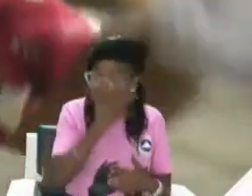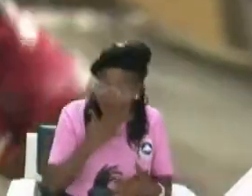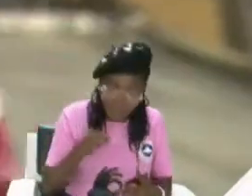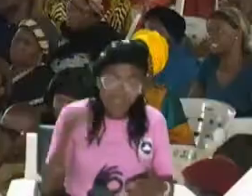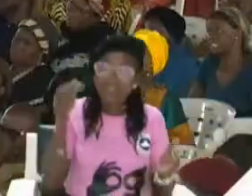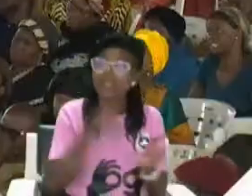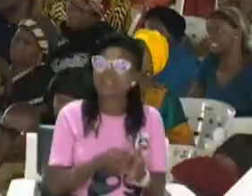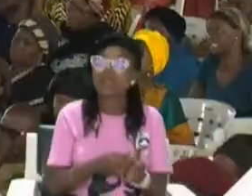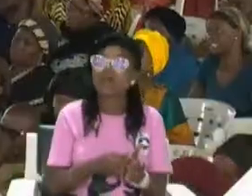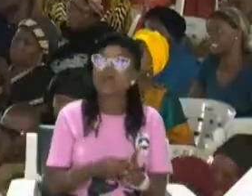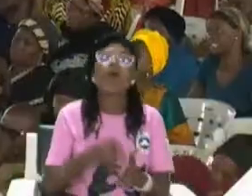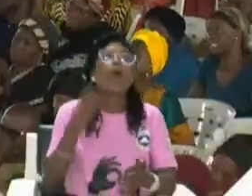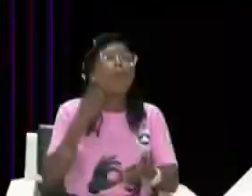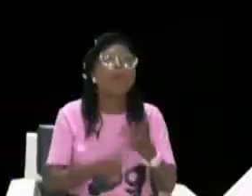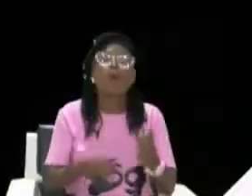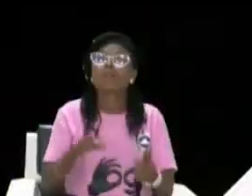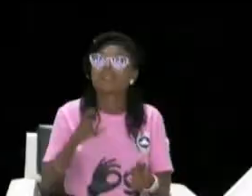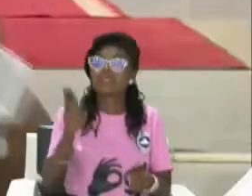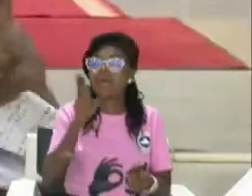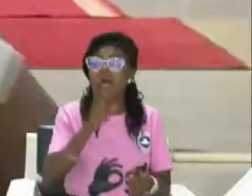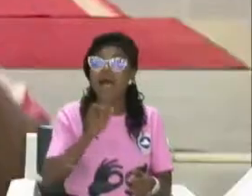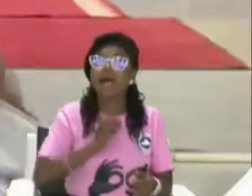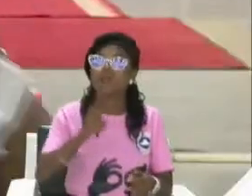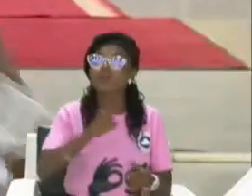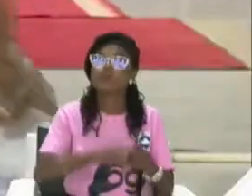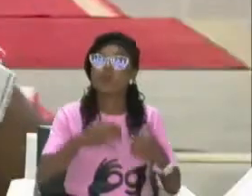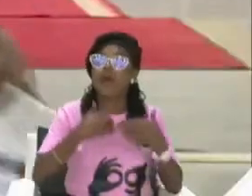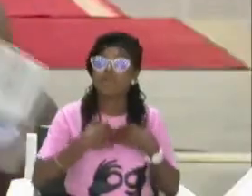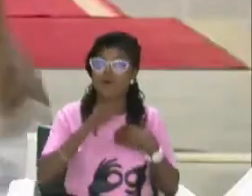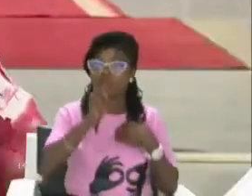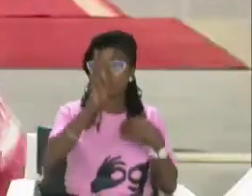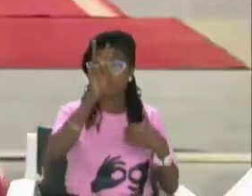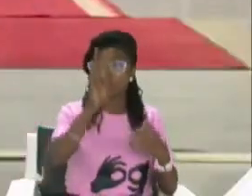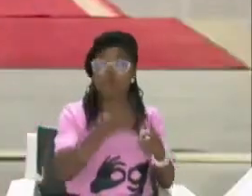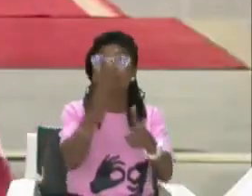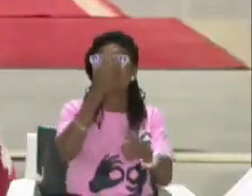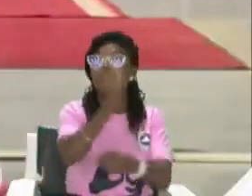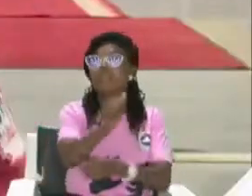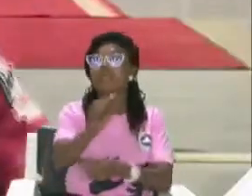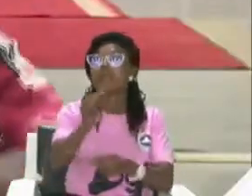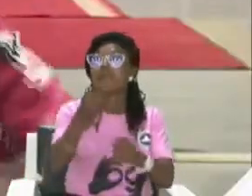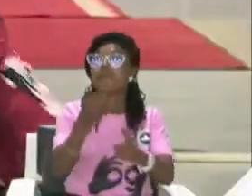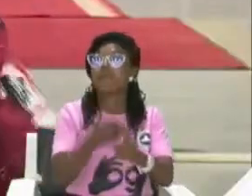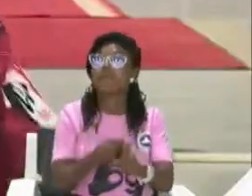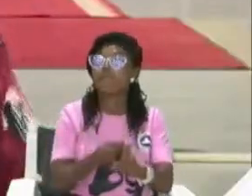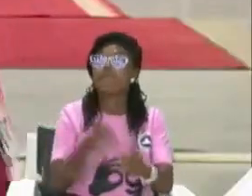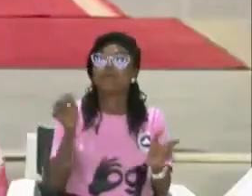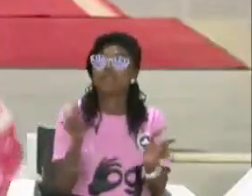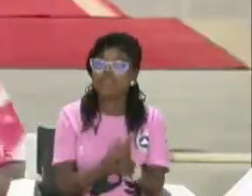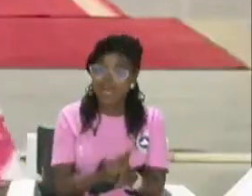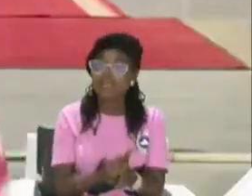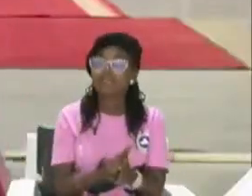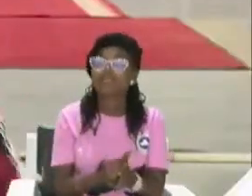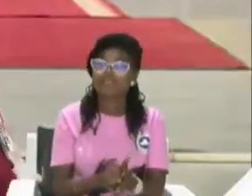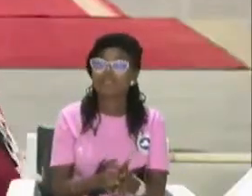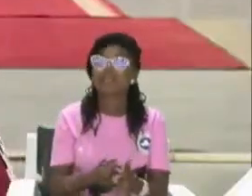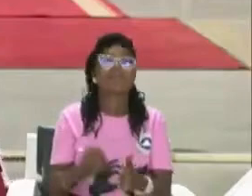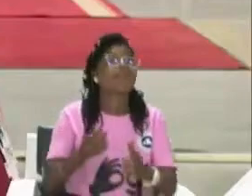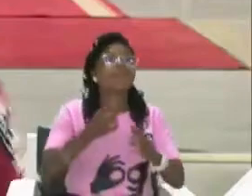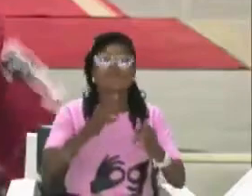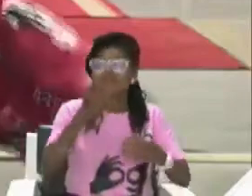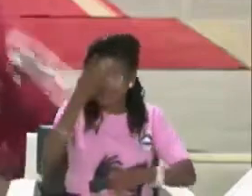May, what I used to have at least twice a month, that fainting